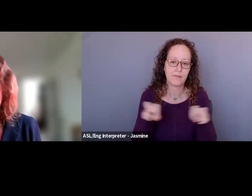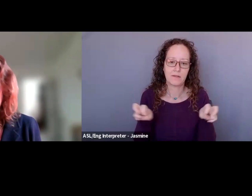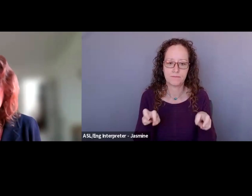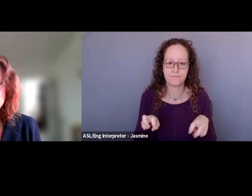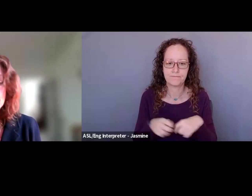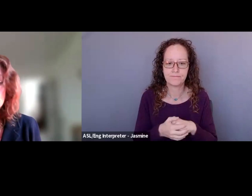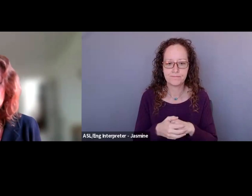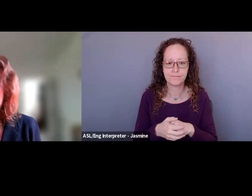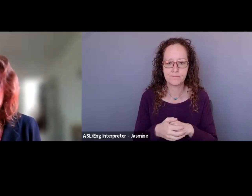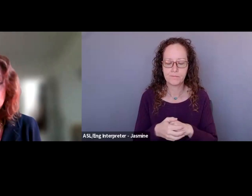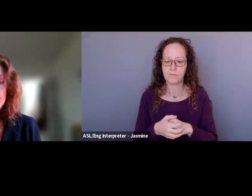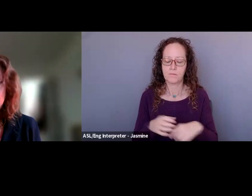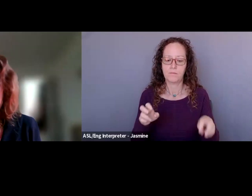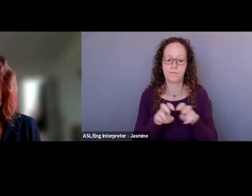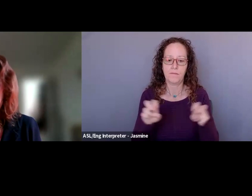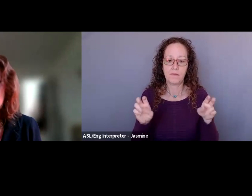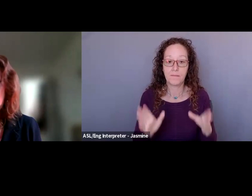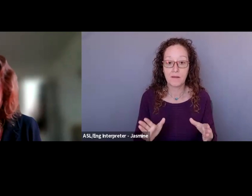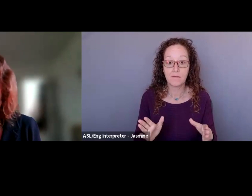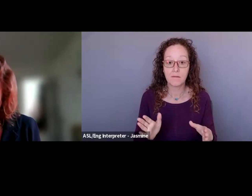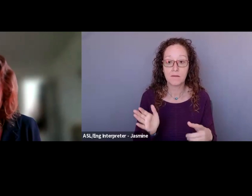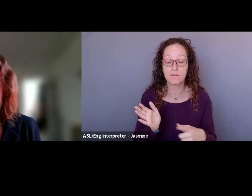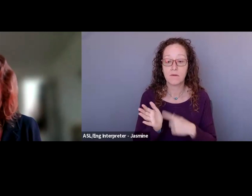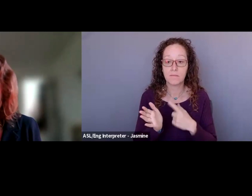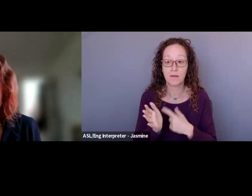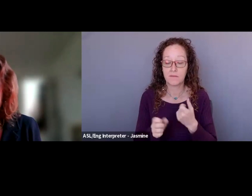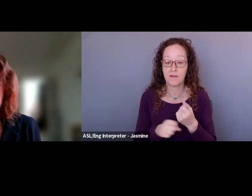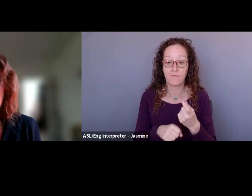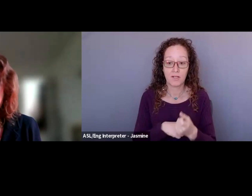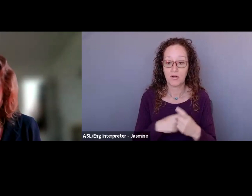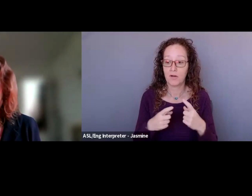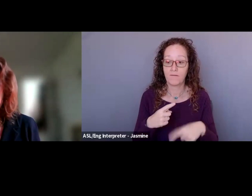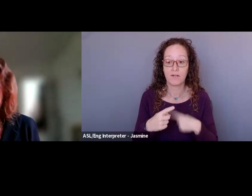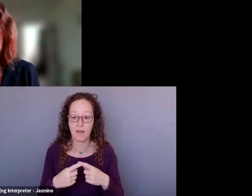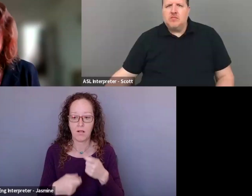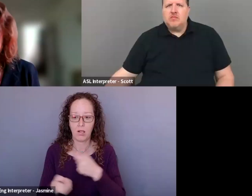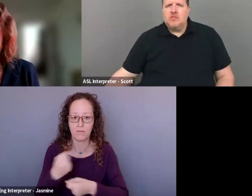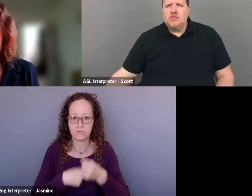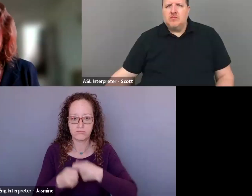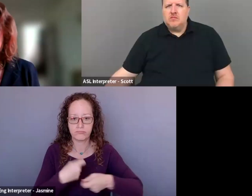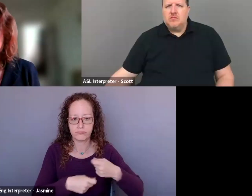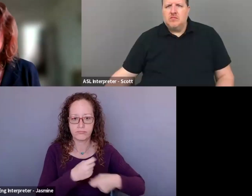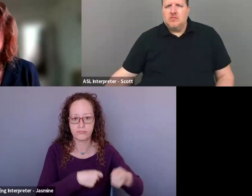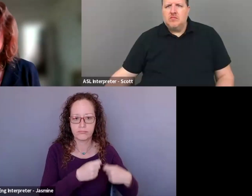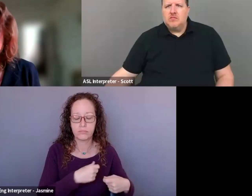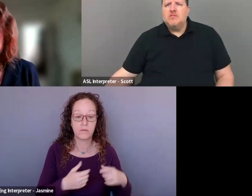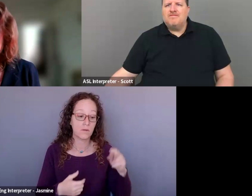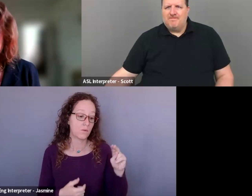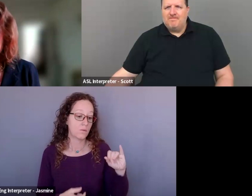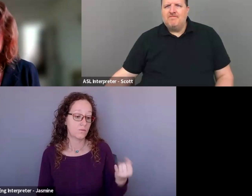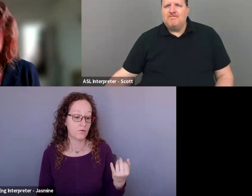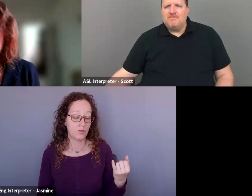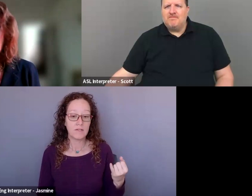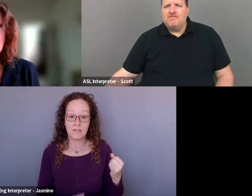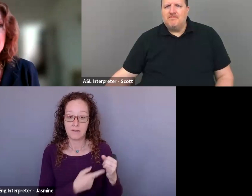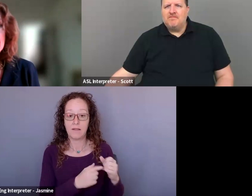Panelists can be different people each year, each cycle. In New Jersey, at our New Jersey State Council